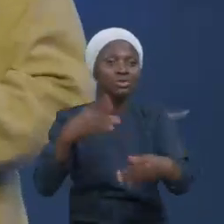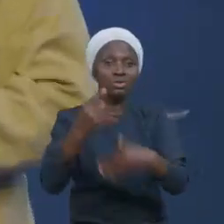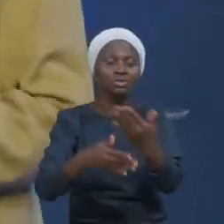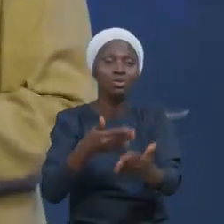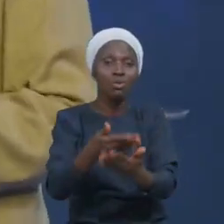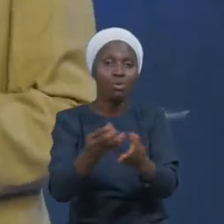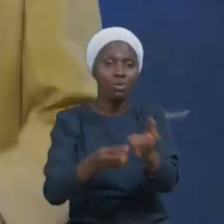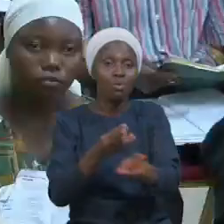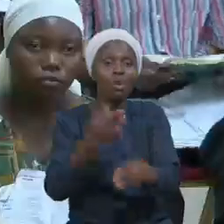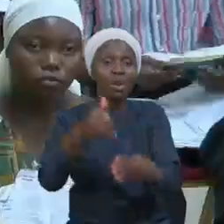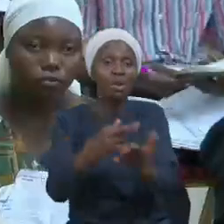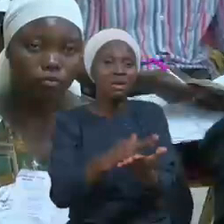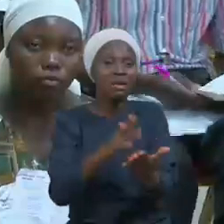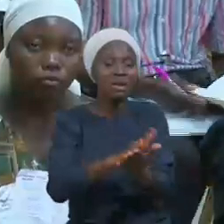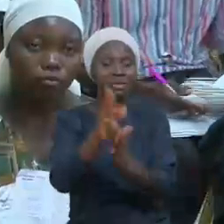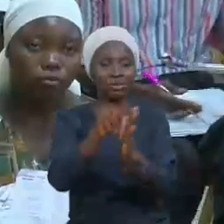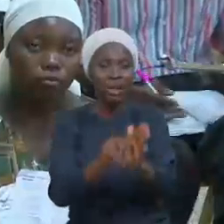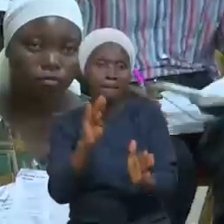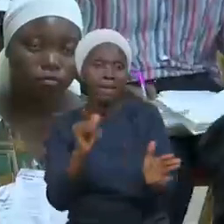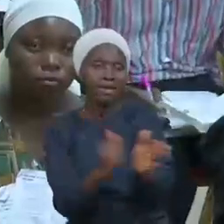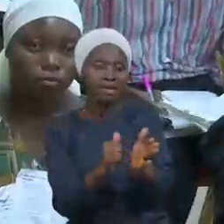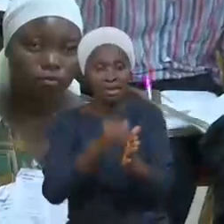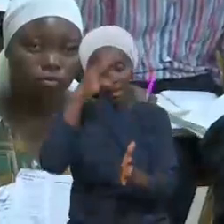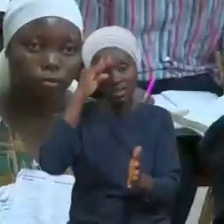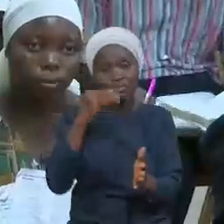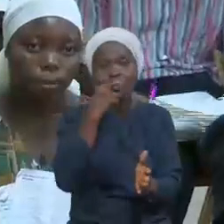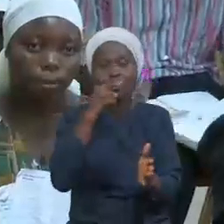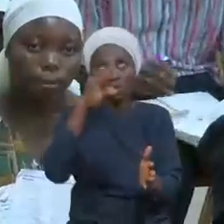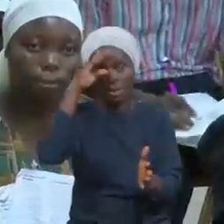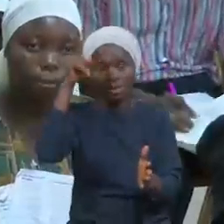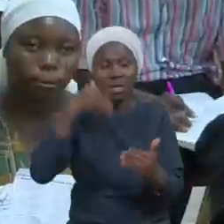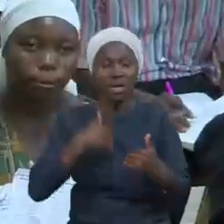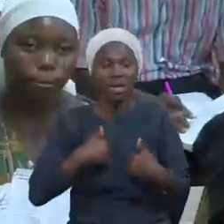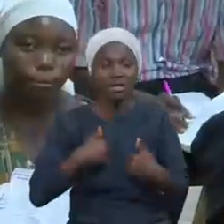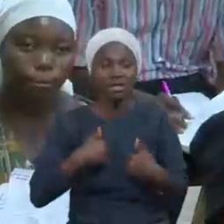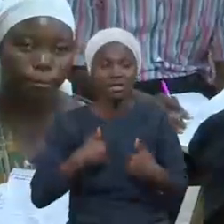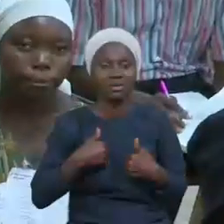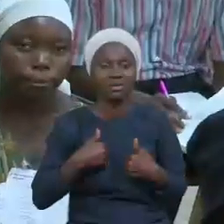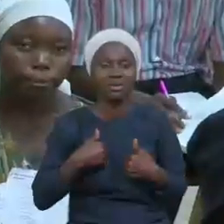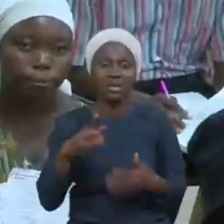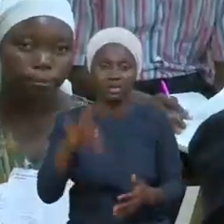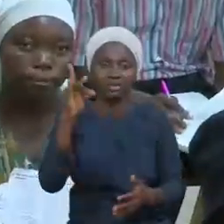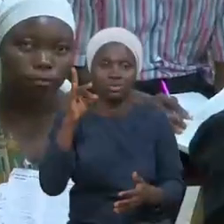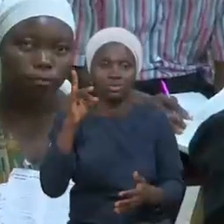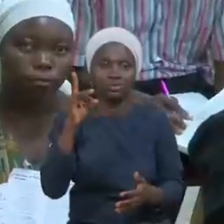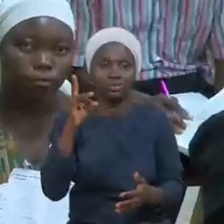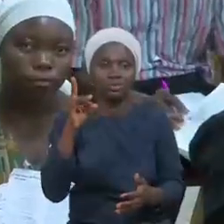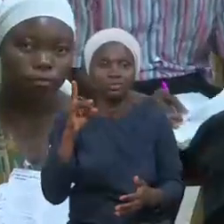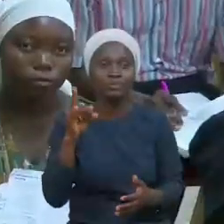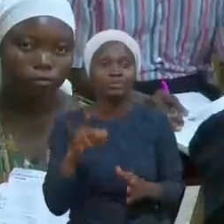in righteousness by that man whom he has ordained, whereof he has